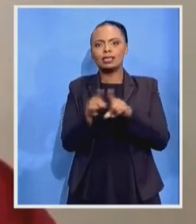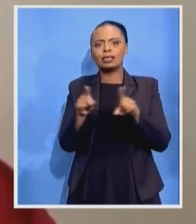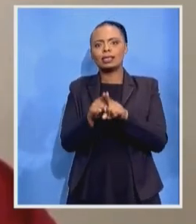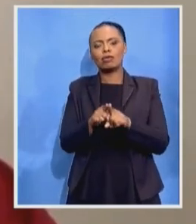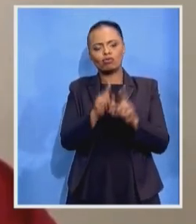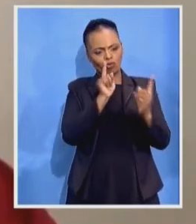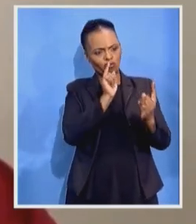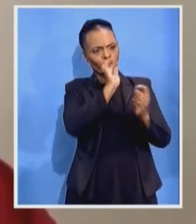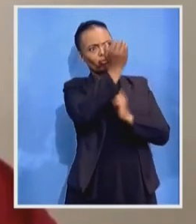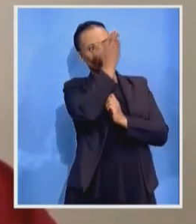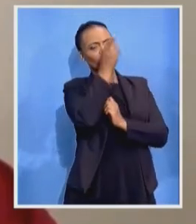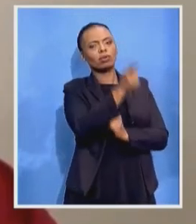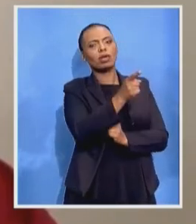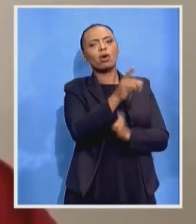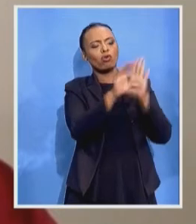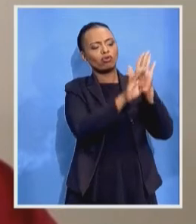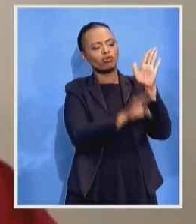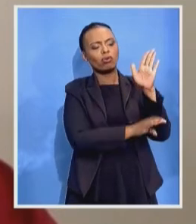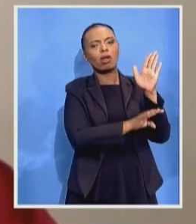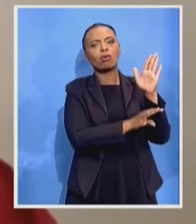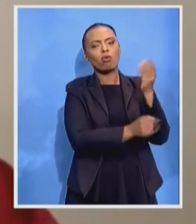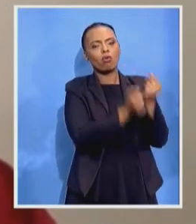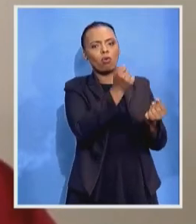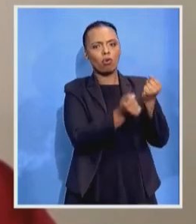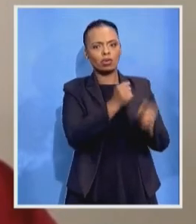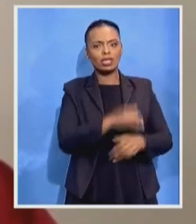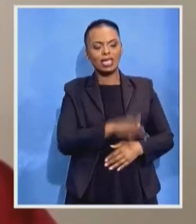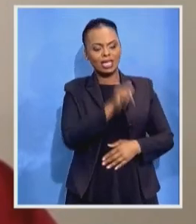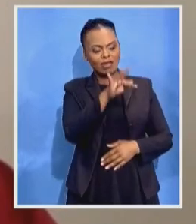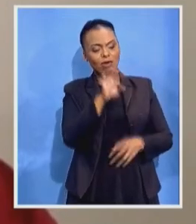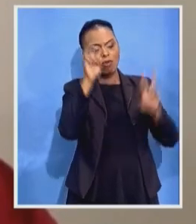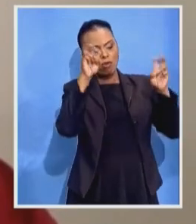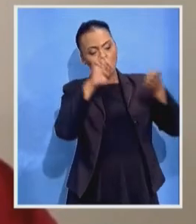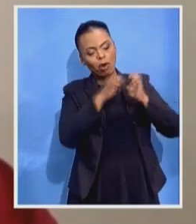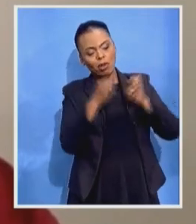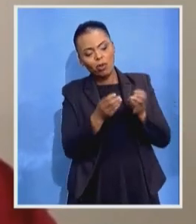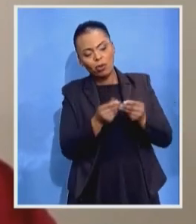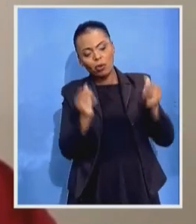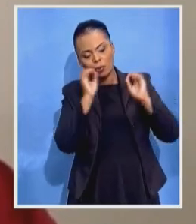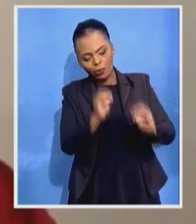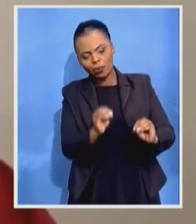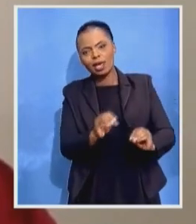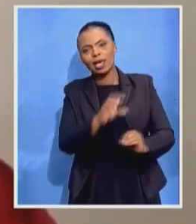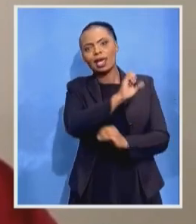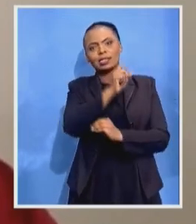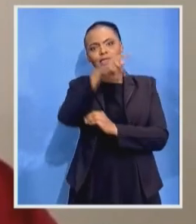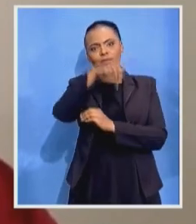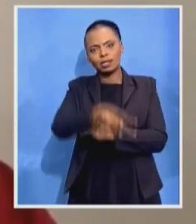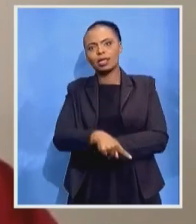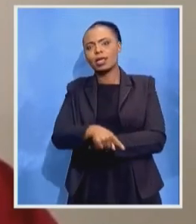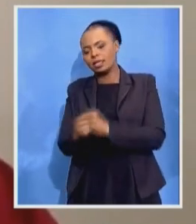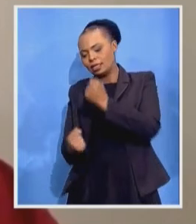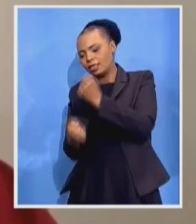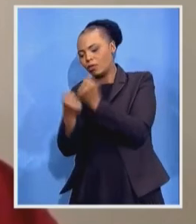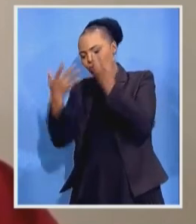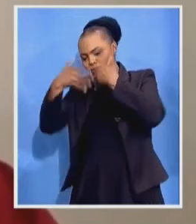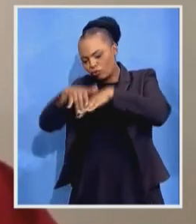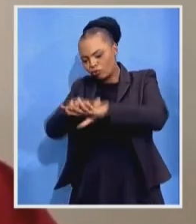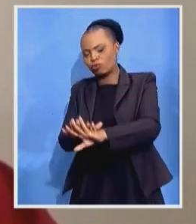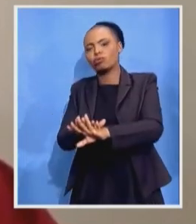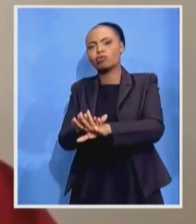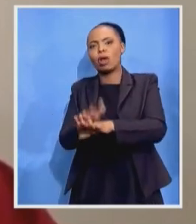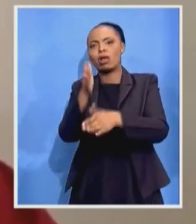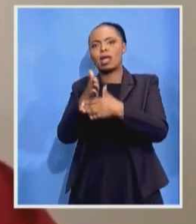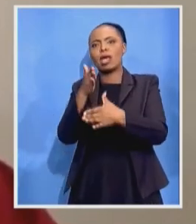matter remain unresolved, the SACP will support the united action of the labor movement in calling for fresh negotiations